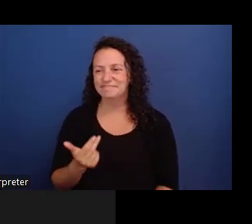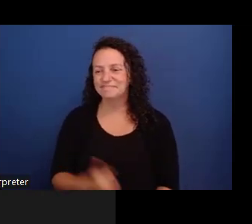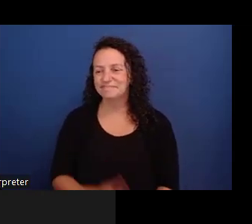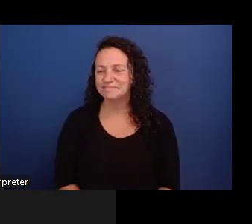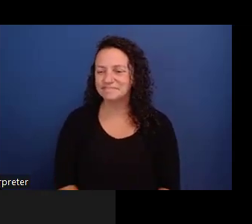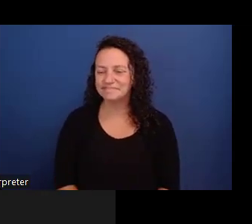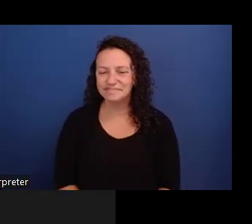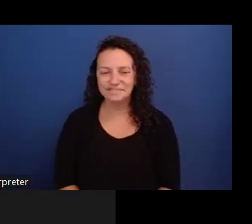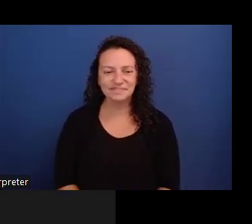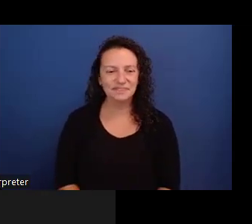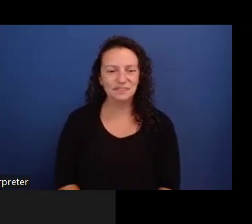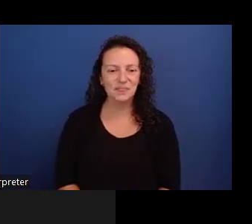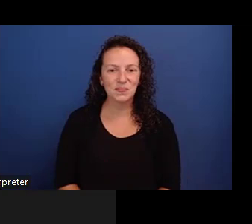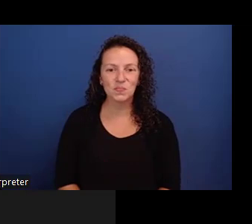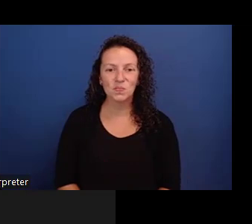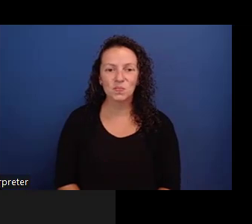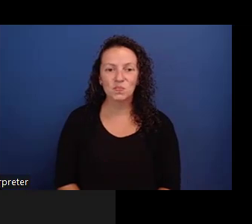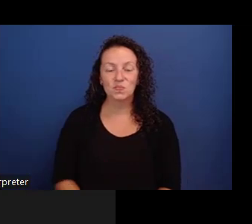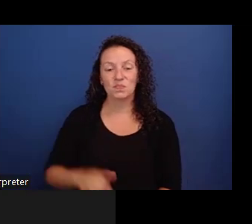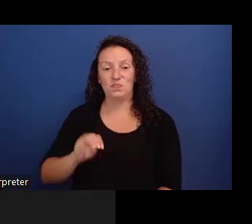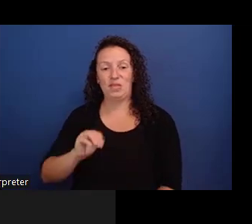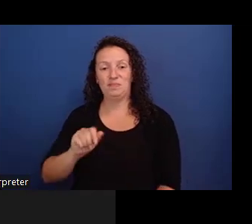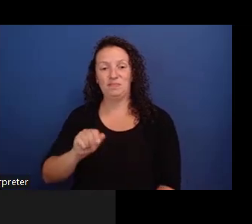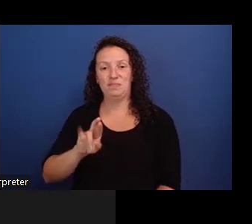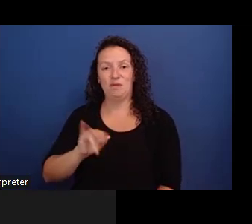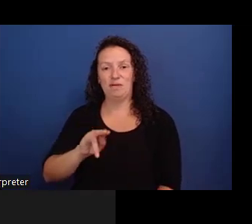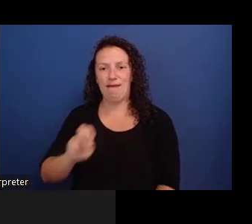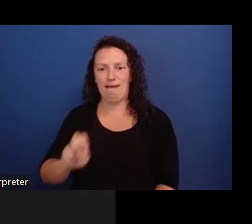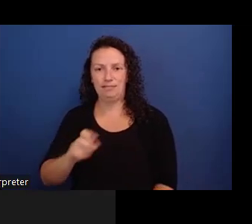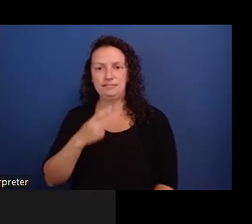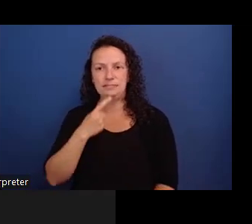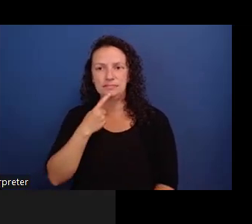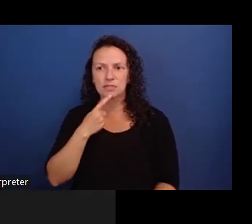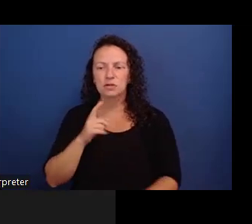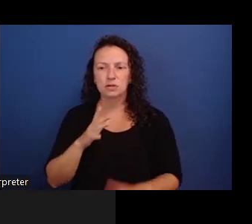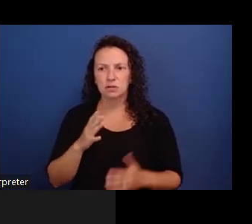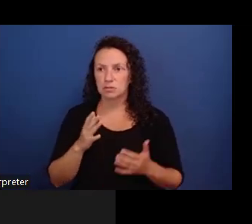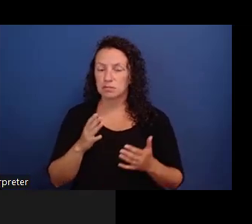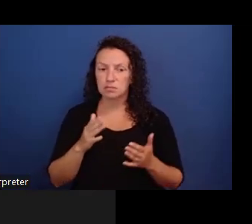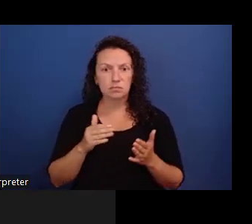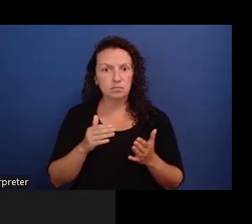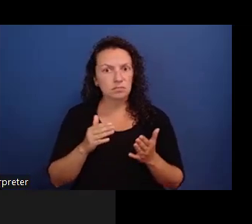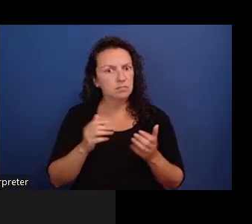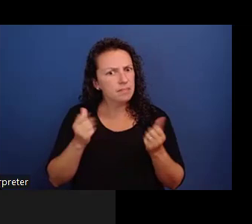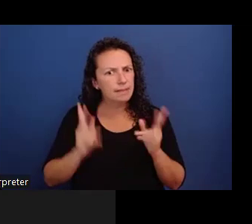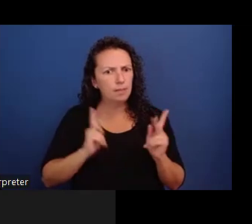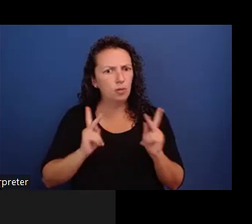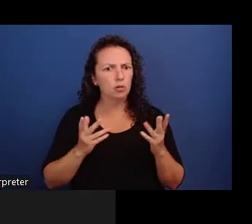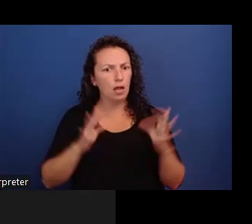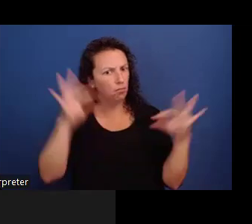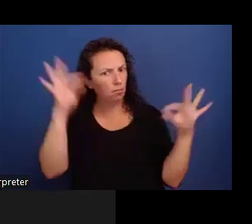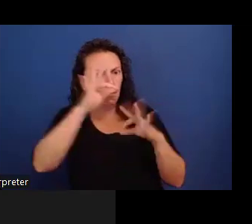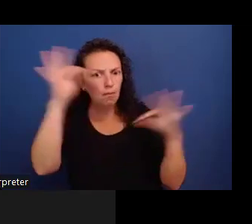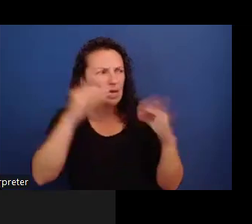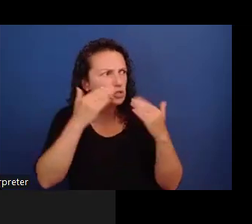Uh, So I find that people are, wow, I never knew about this, Mary Ann. Why didn't you Right. tell me about